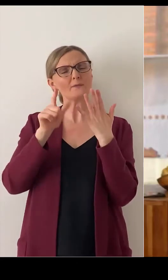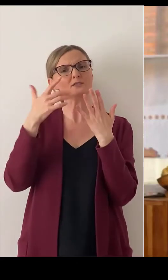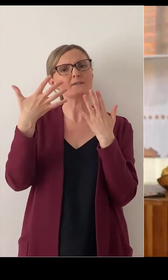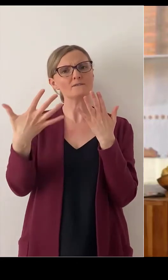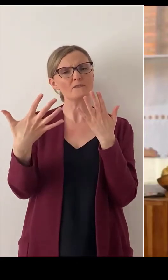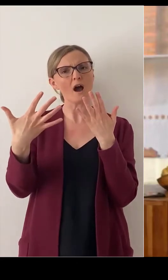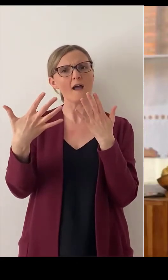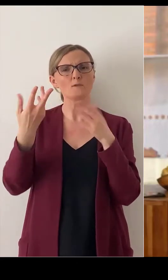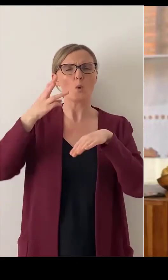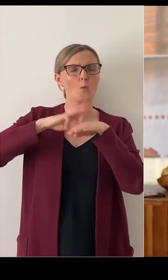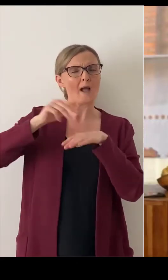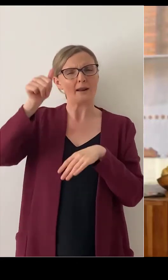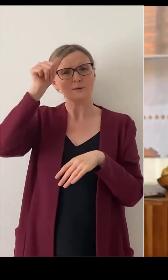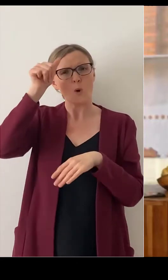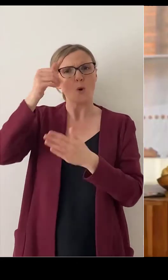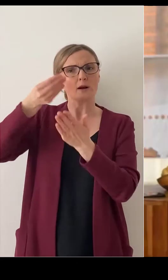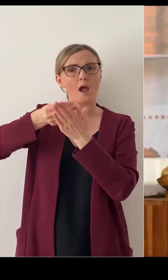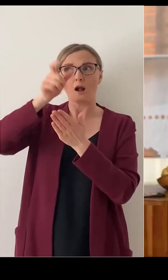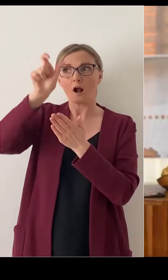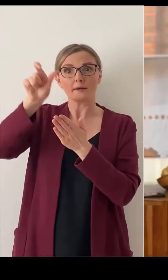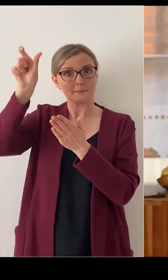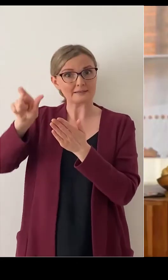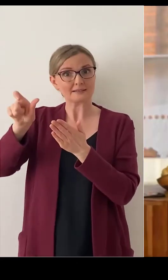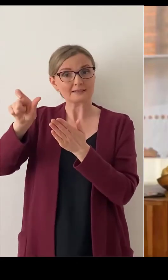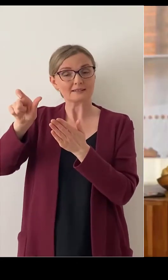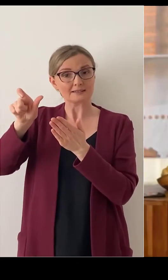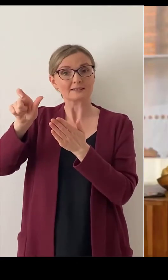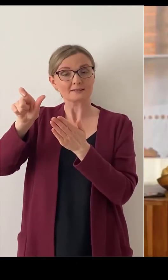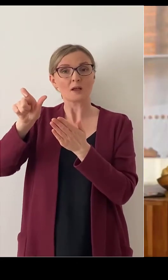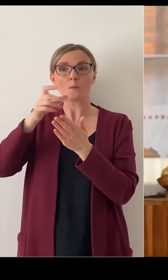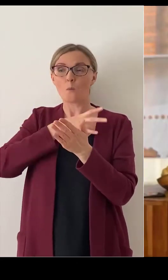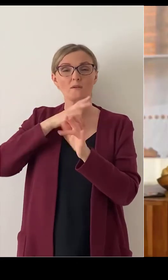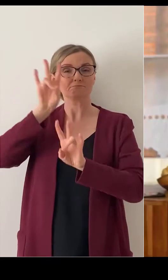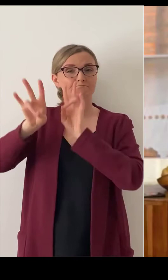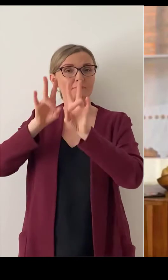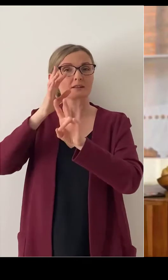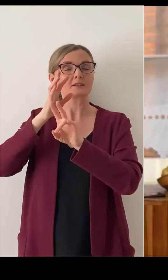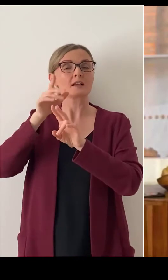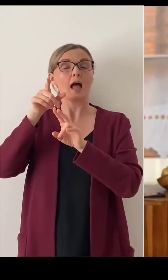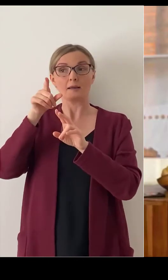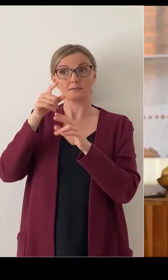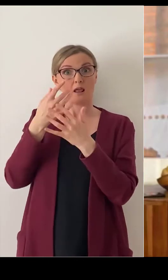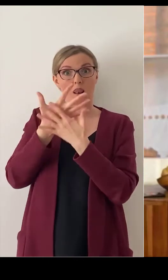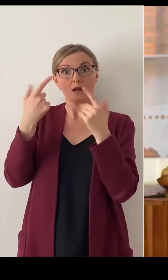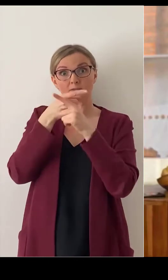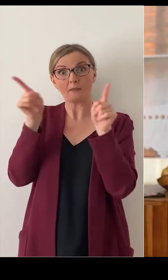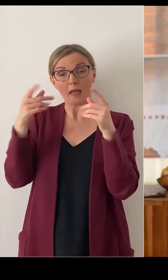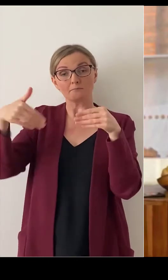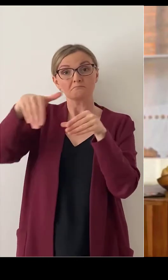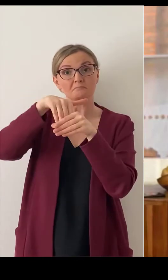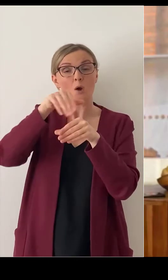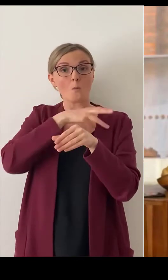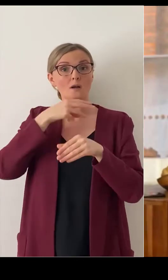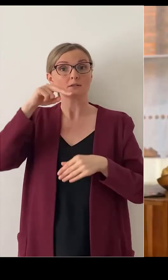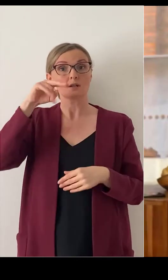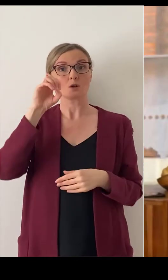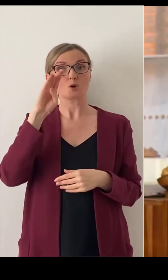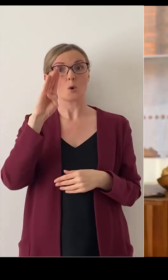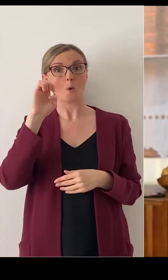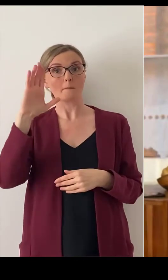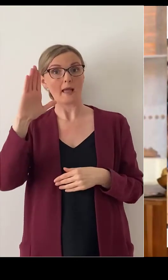case of US, and 7 of them were Nobel Prize winning economists, and they said, wait a second,